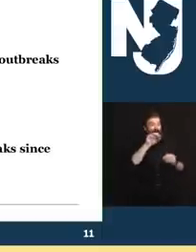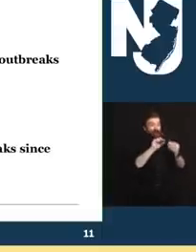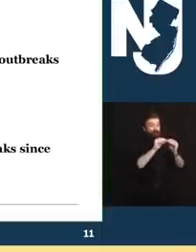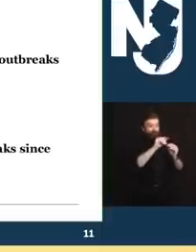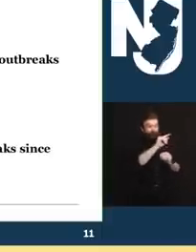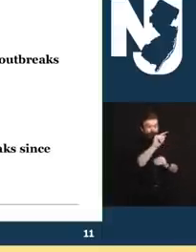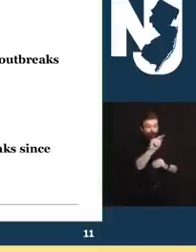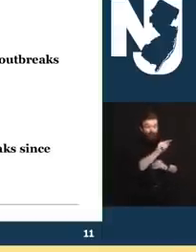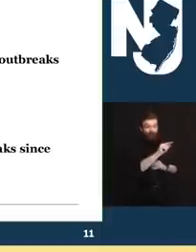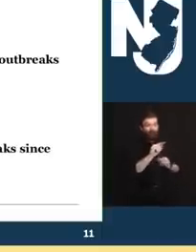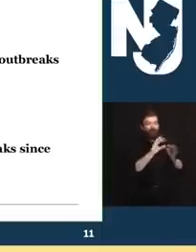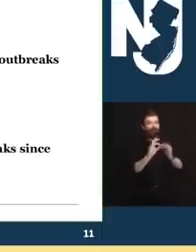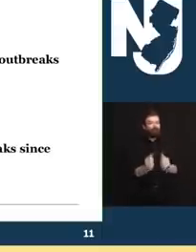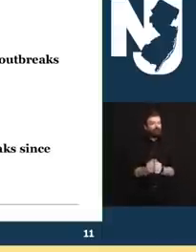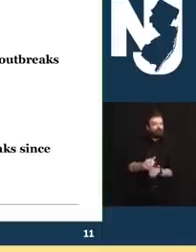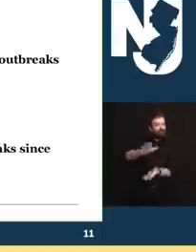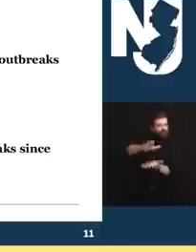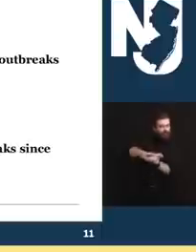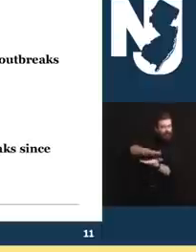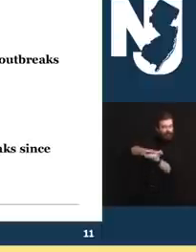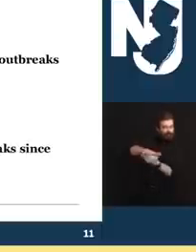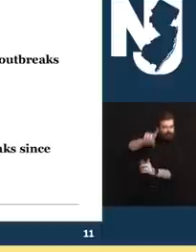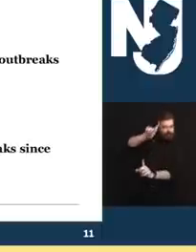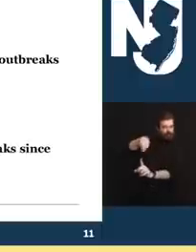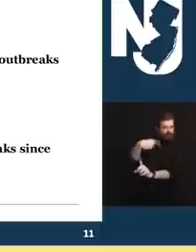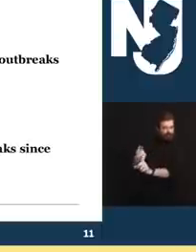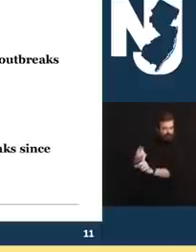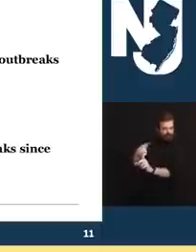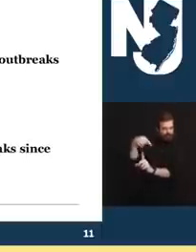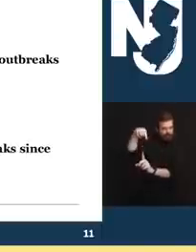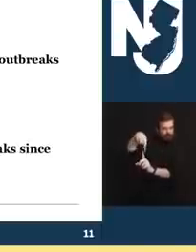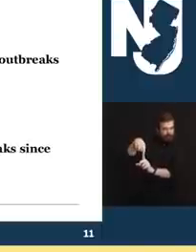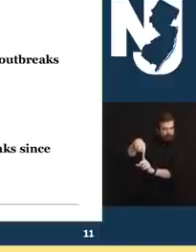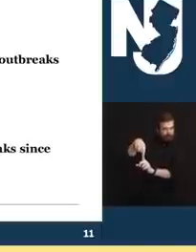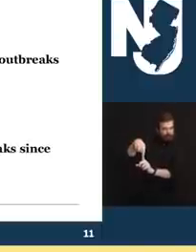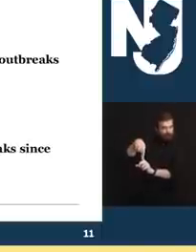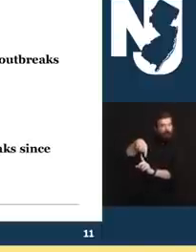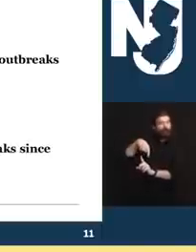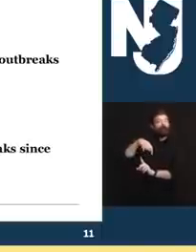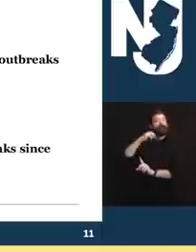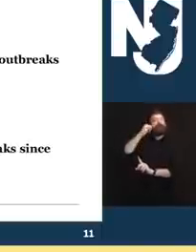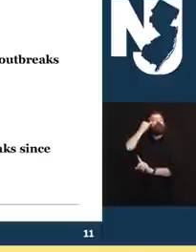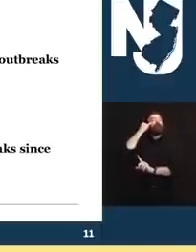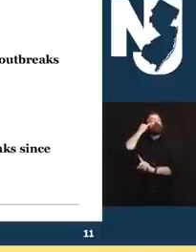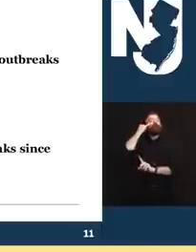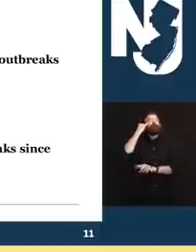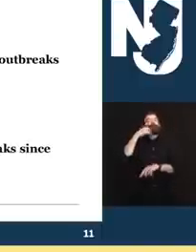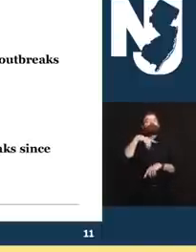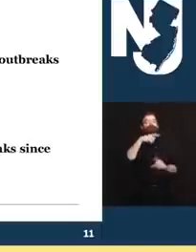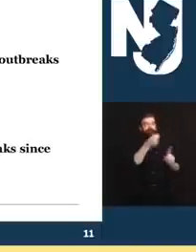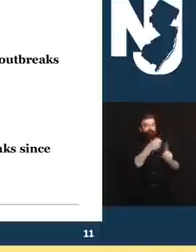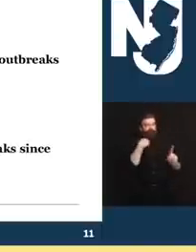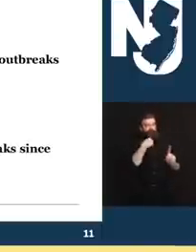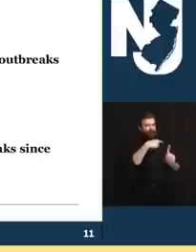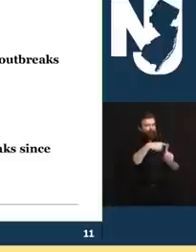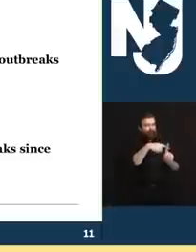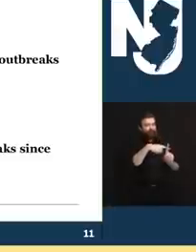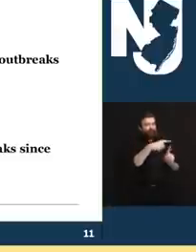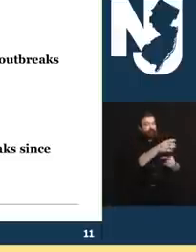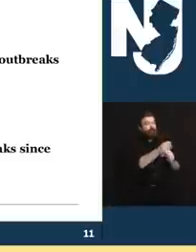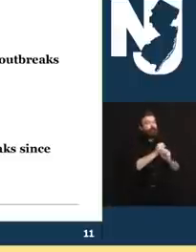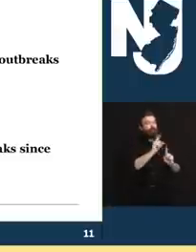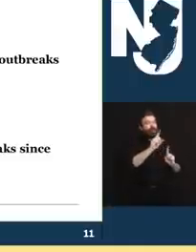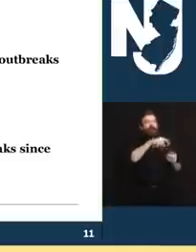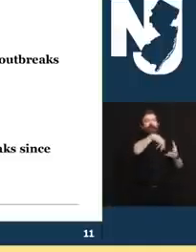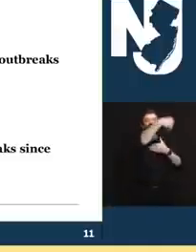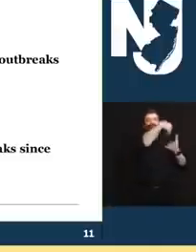who contract coronavirus during out-of-school activities. Our efforts have been on preventing those from getting